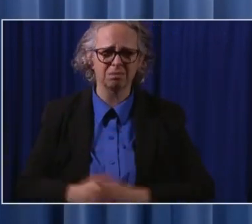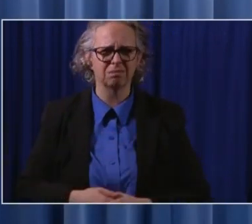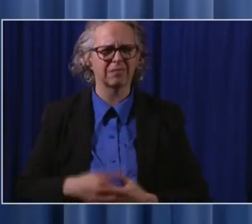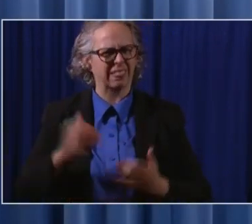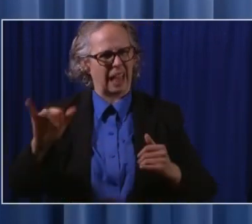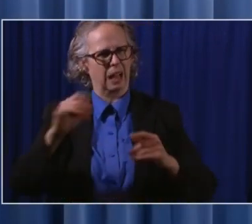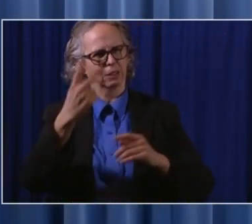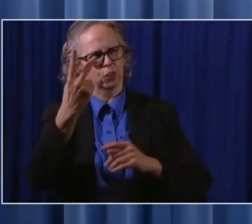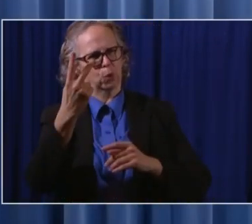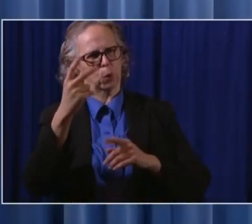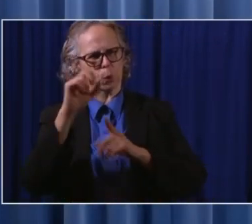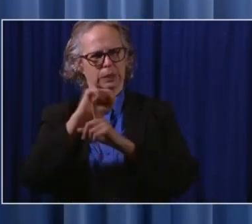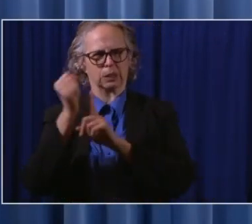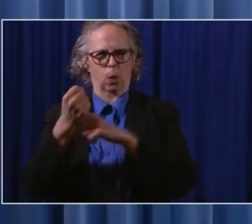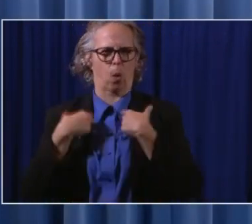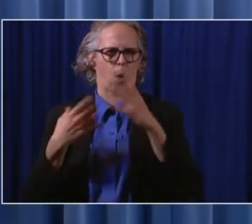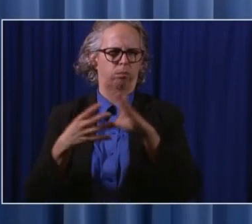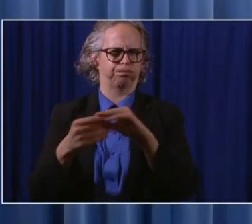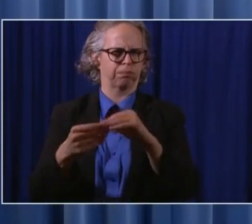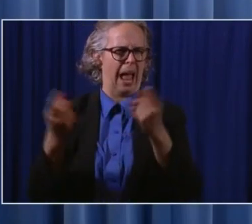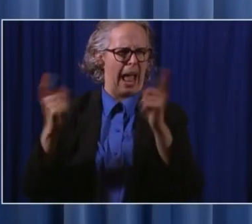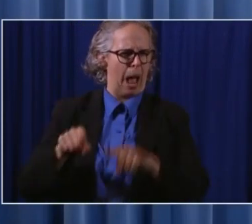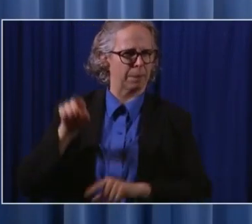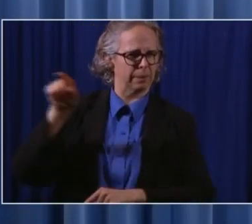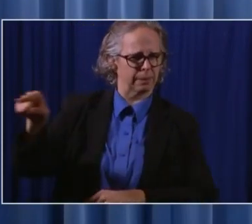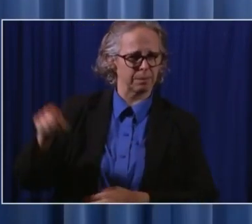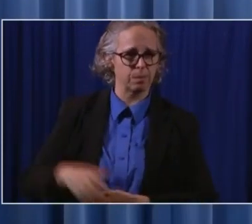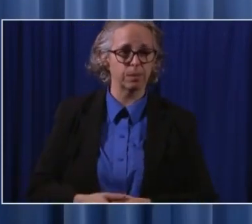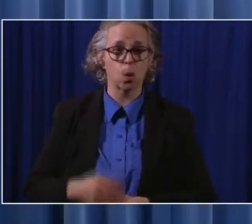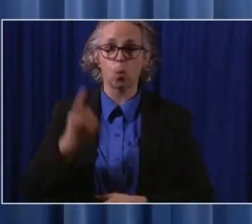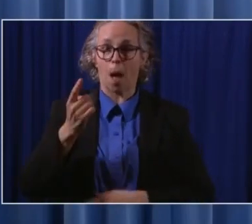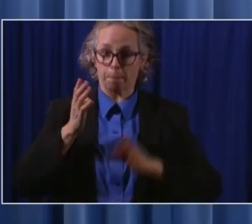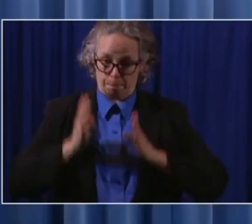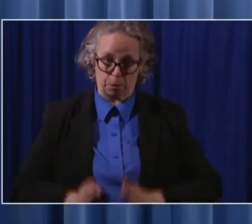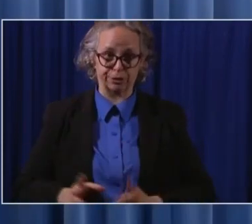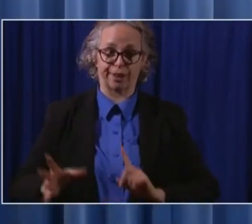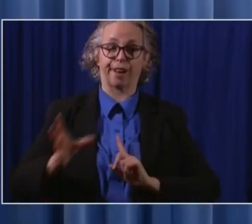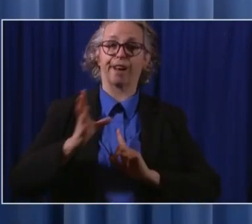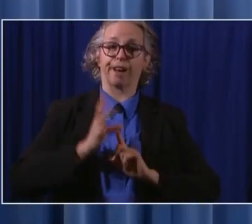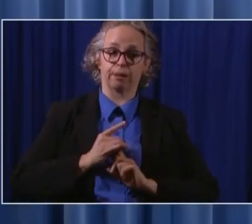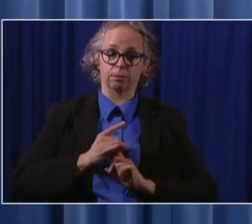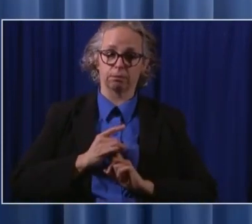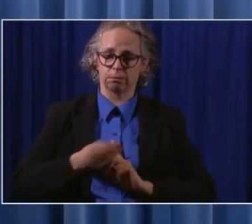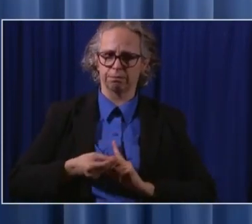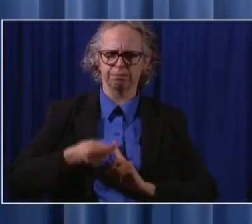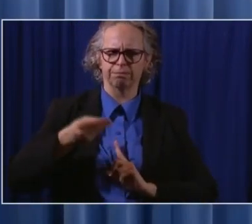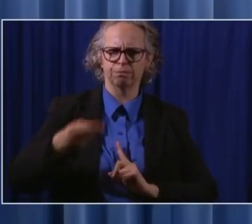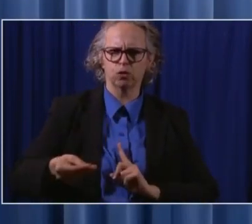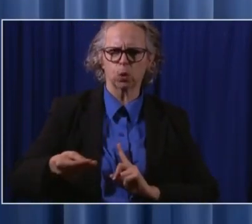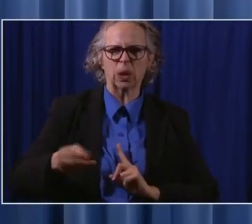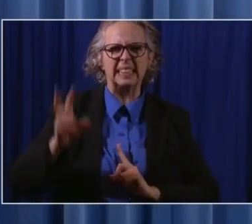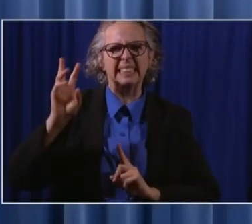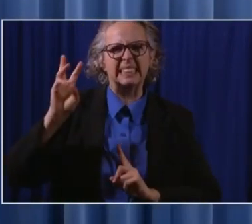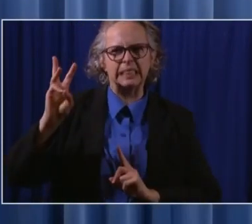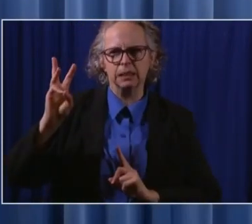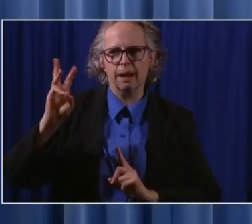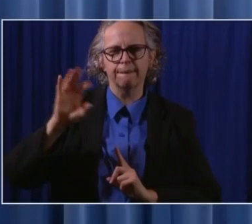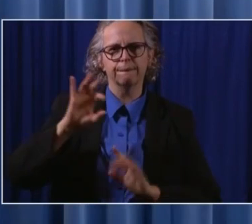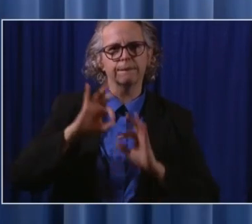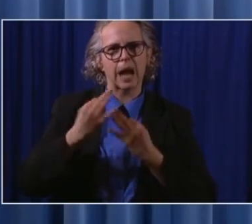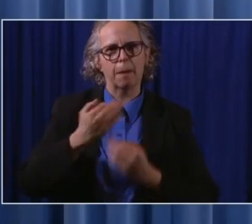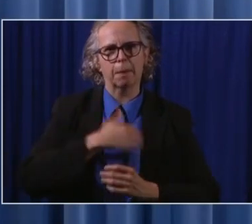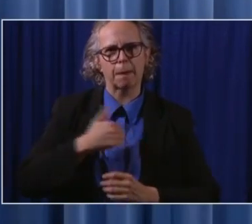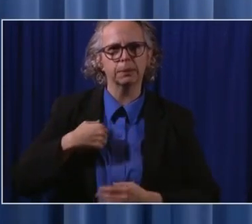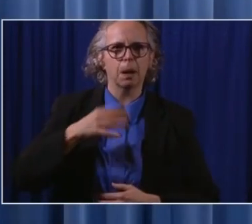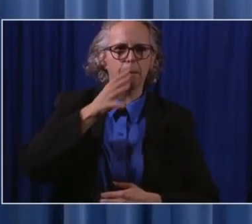instance, 1 person passed it to 6 family members, including parents, a sibling, in-laws, and a child. 4 of the 6